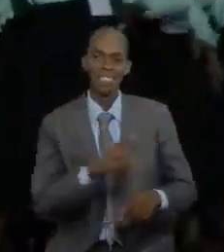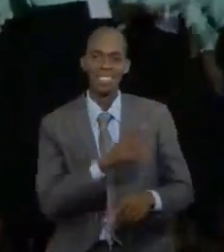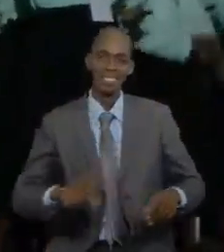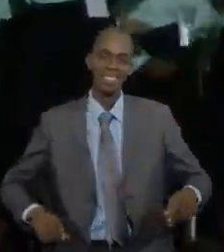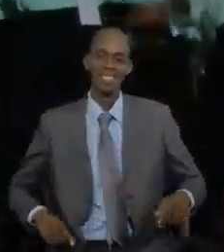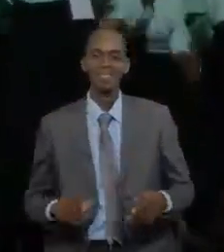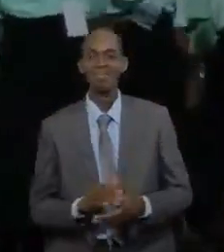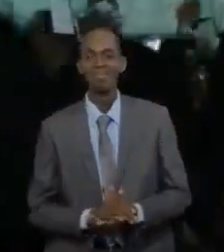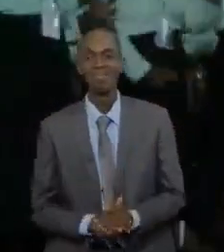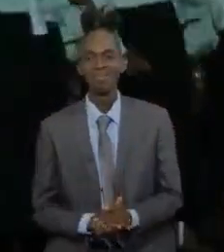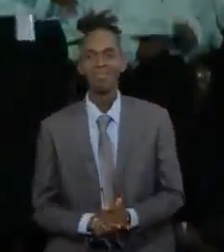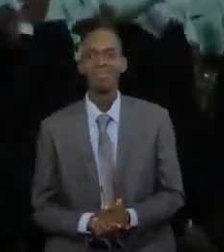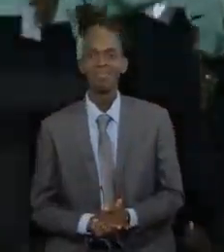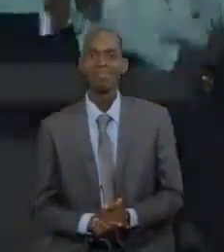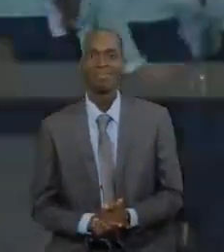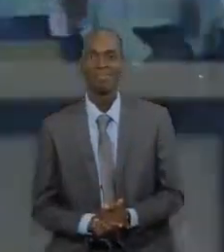Lord.